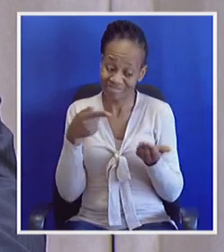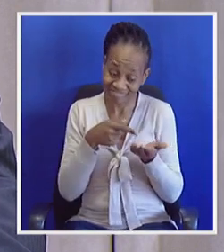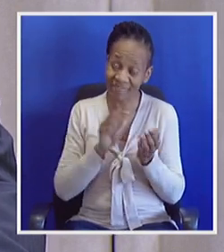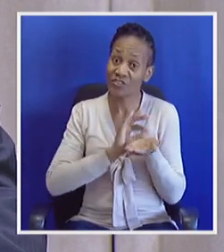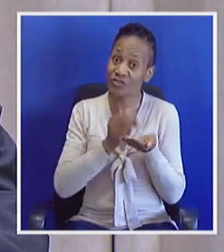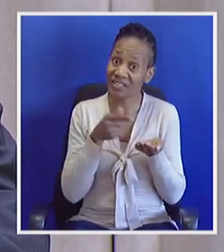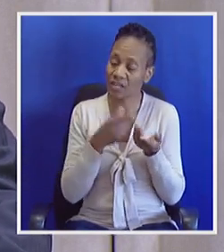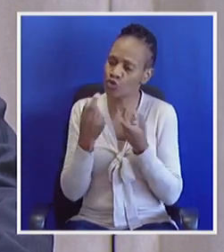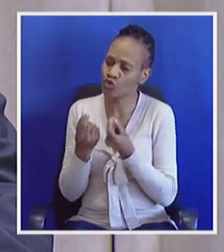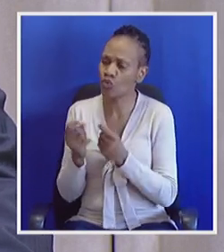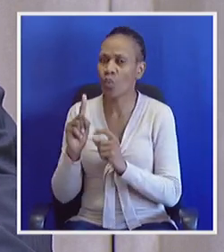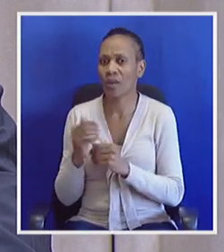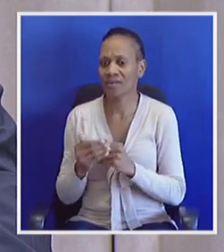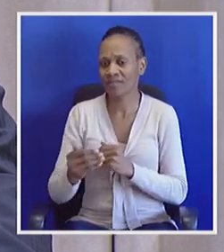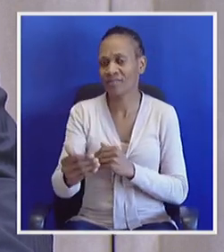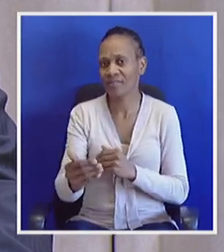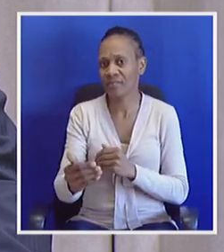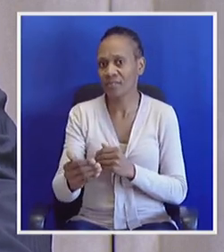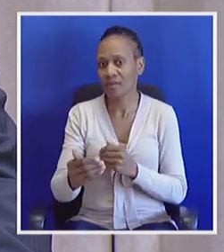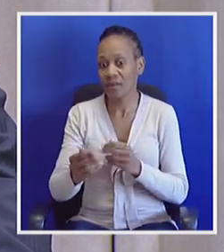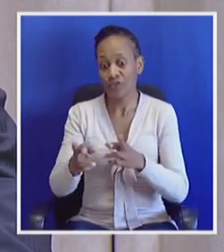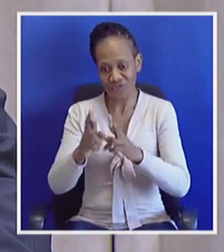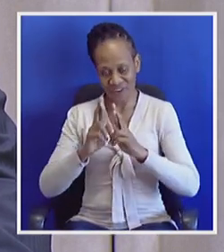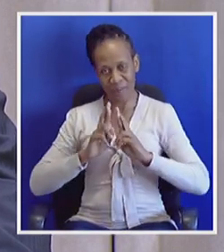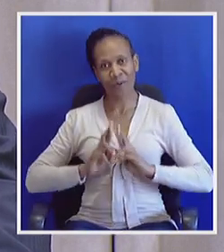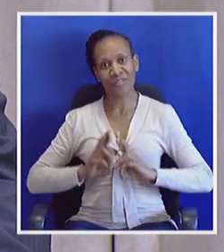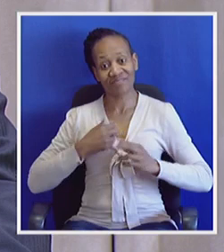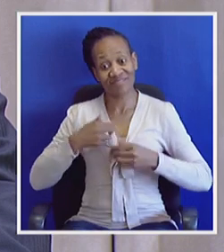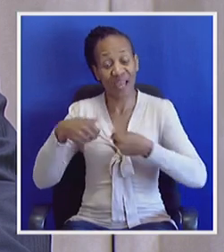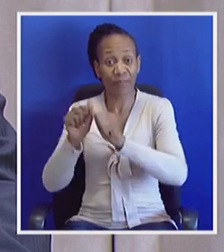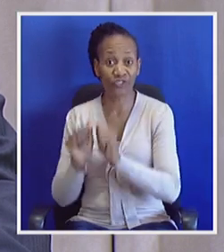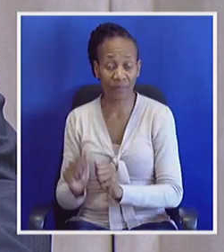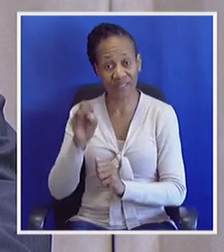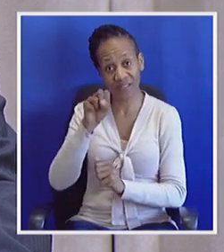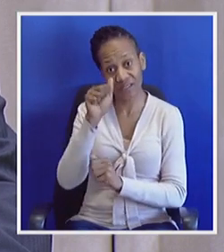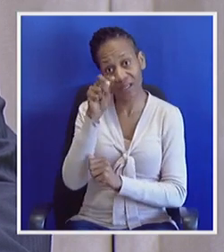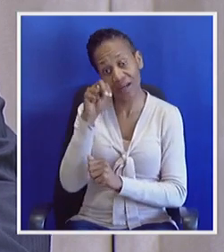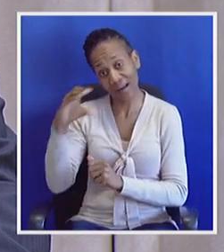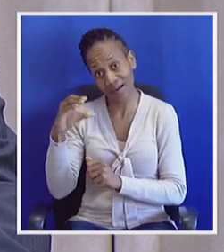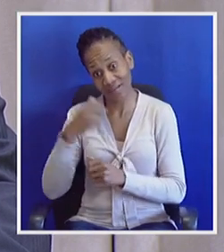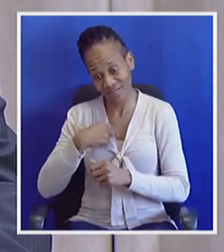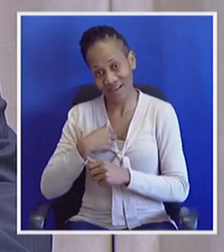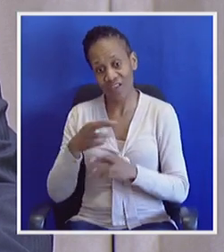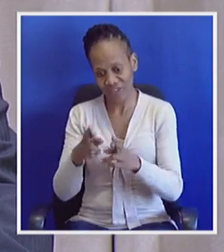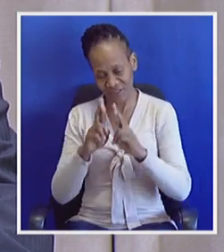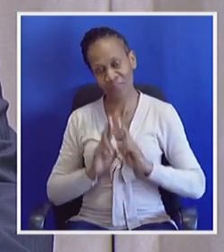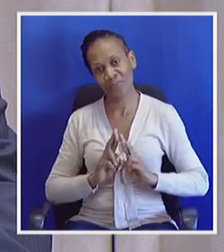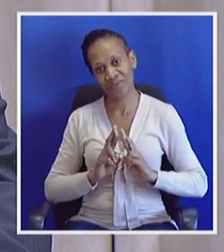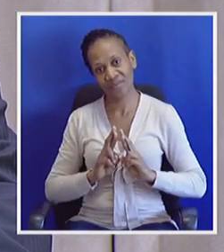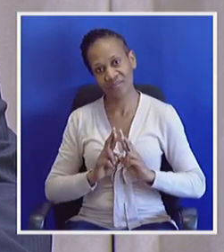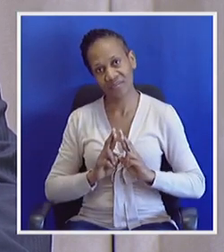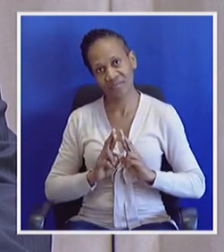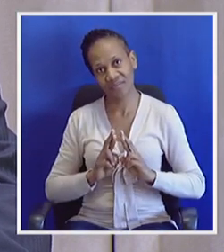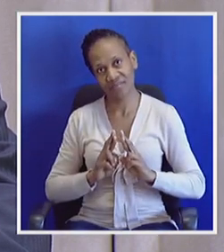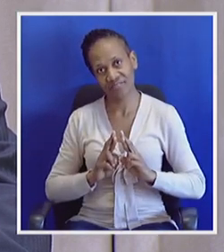to report to myself as the chairperson of SANAC. What you've outlined